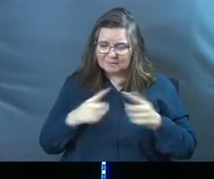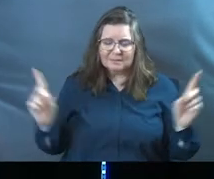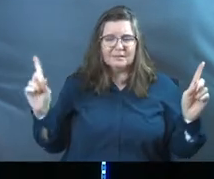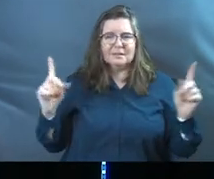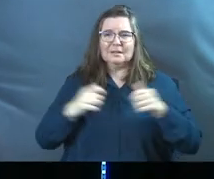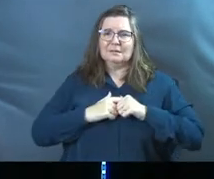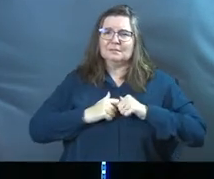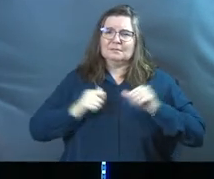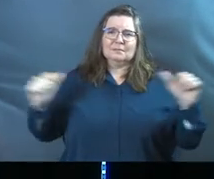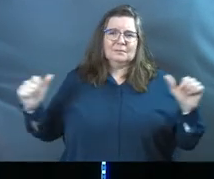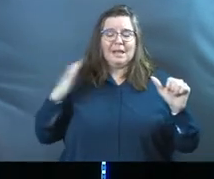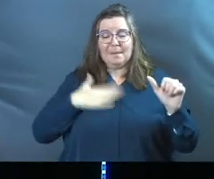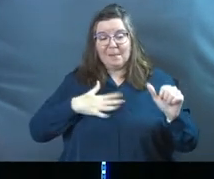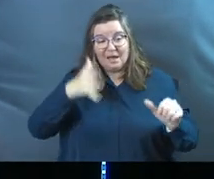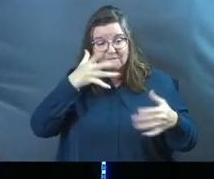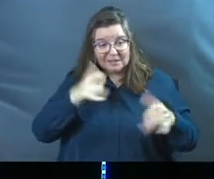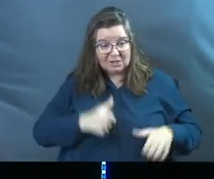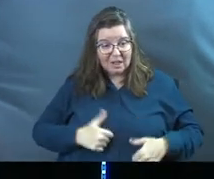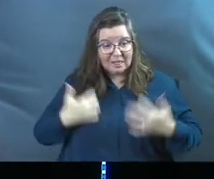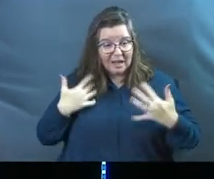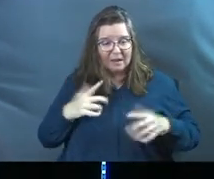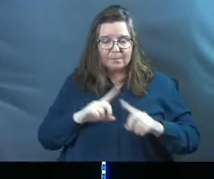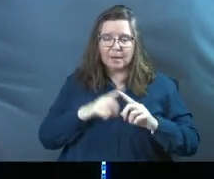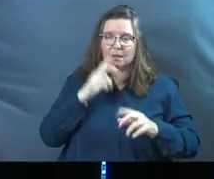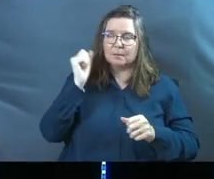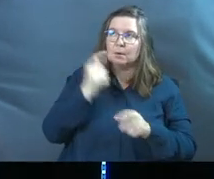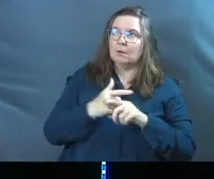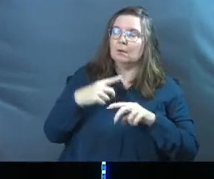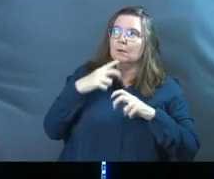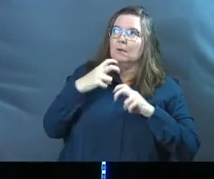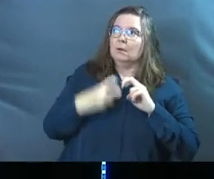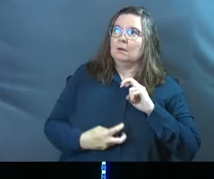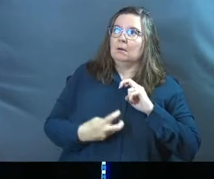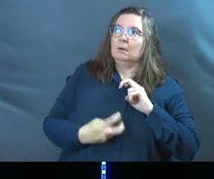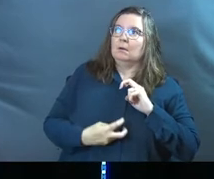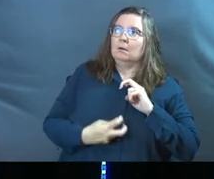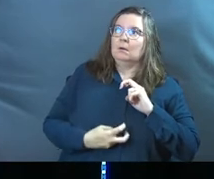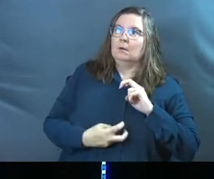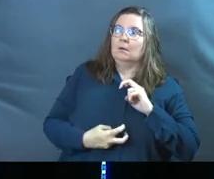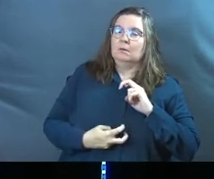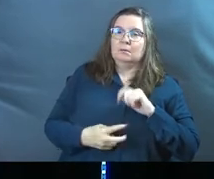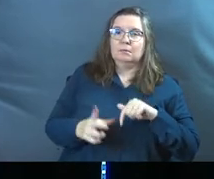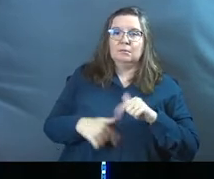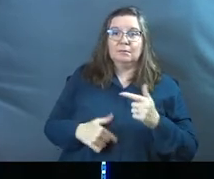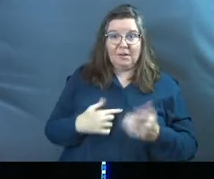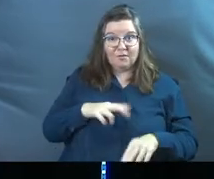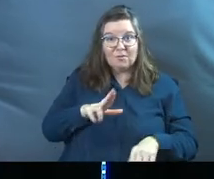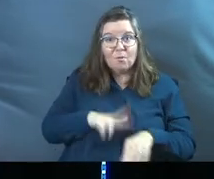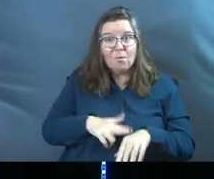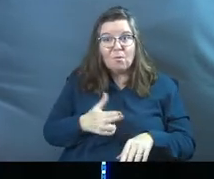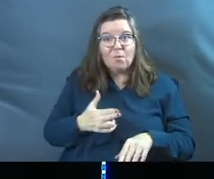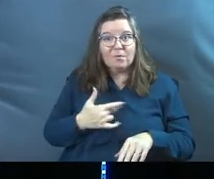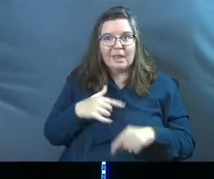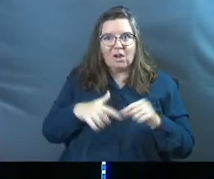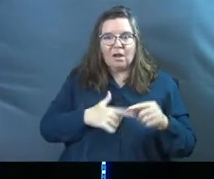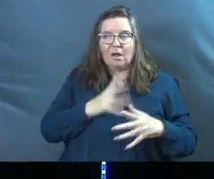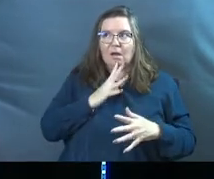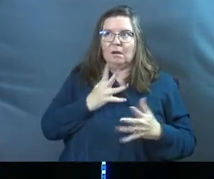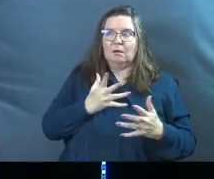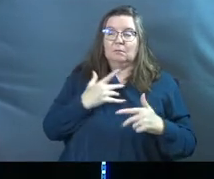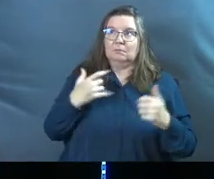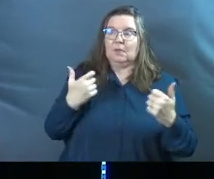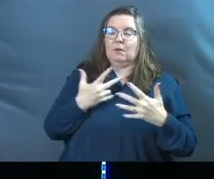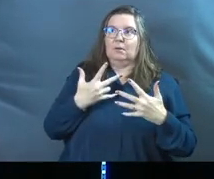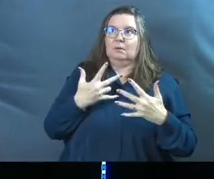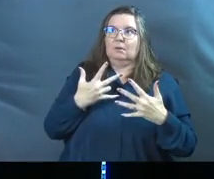to his brothers. Is my father still alive? But his brothers were speechless. Of course they were. Could you imagine everything